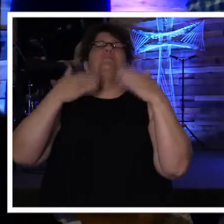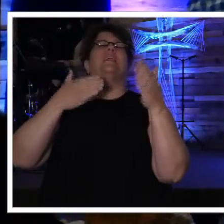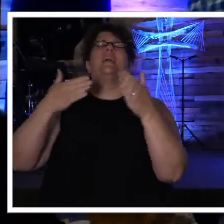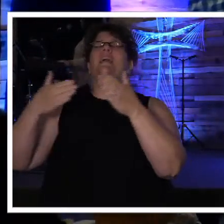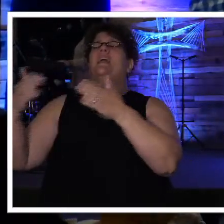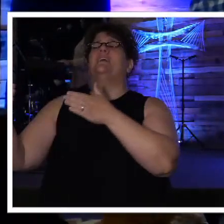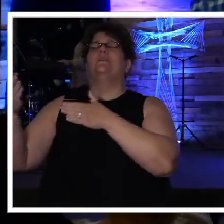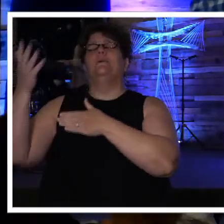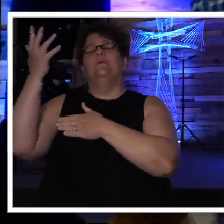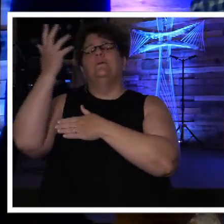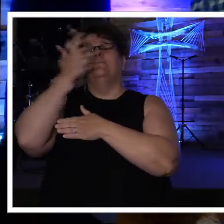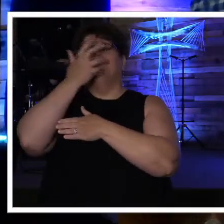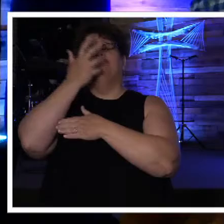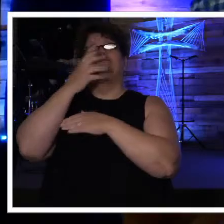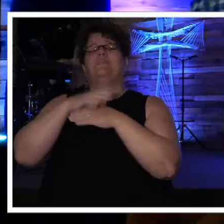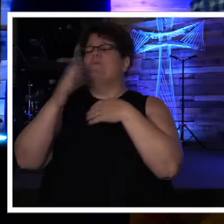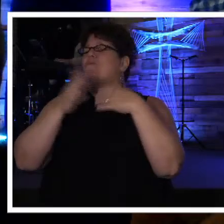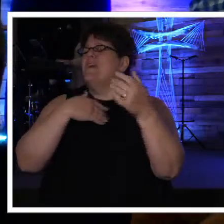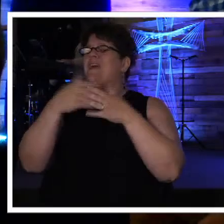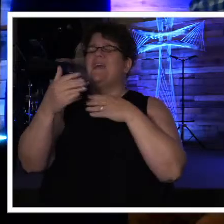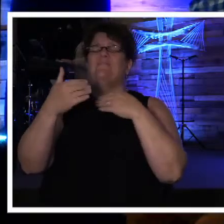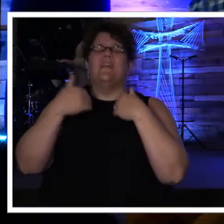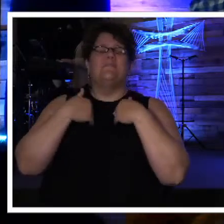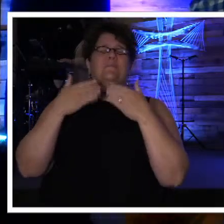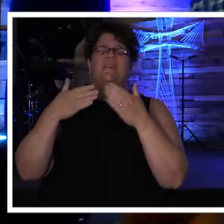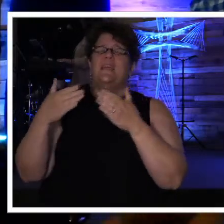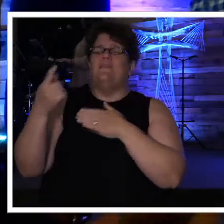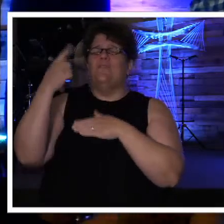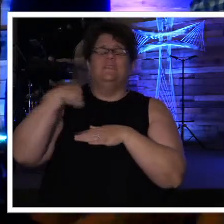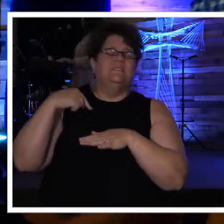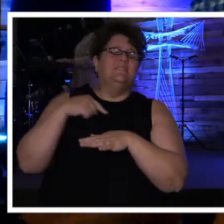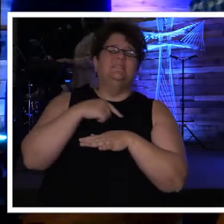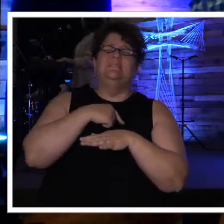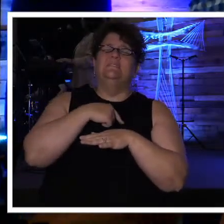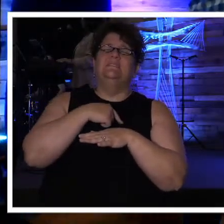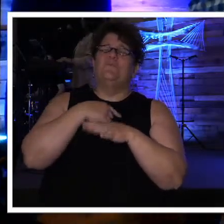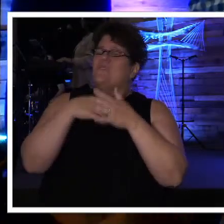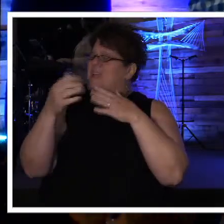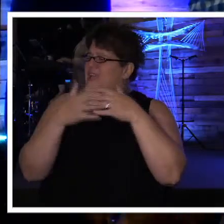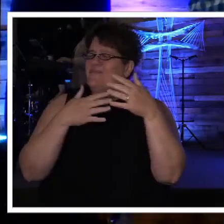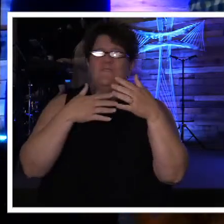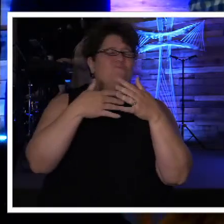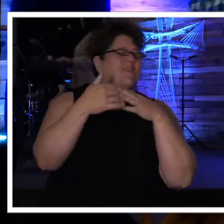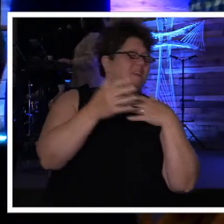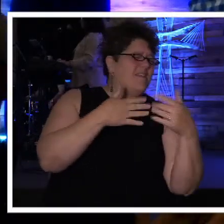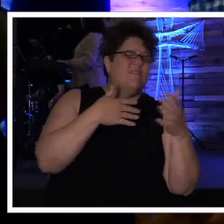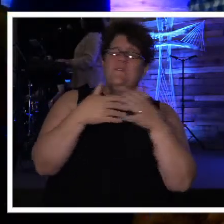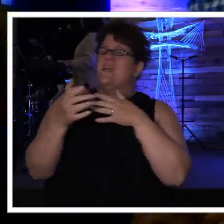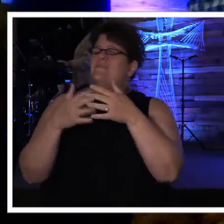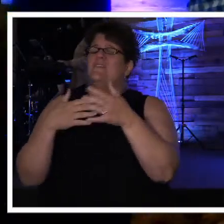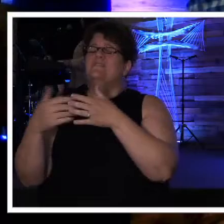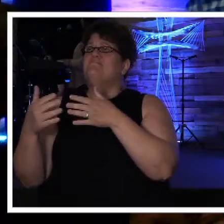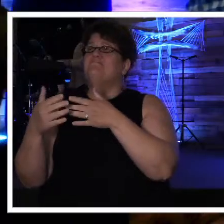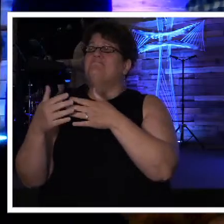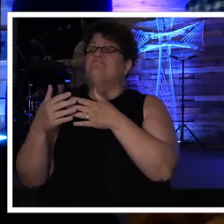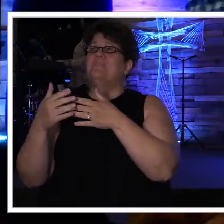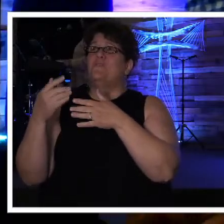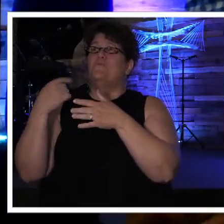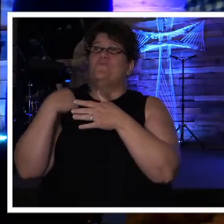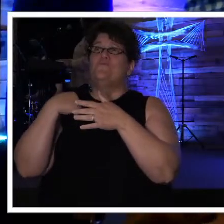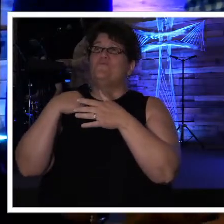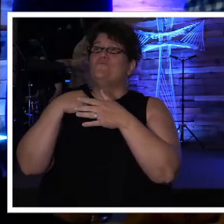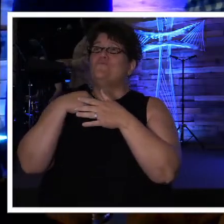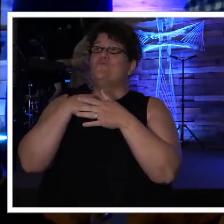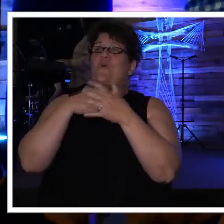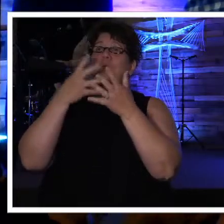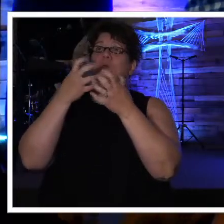planned. Lord, whatever it is that you have in store. God, whatever it is that will line up according to your will for